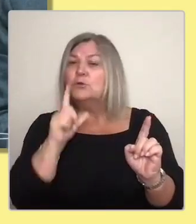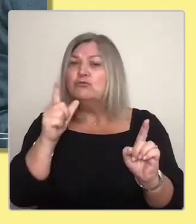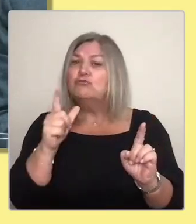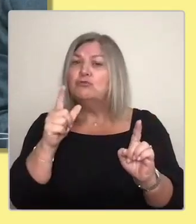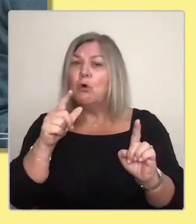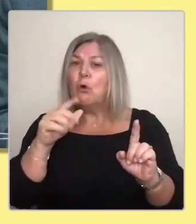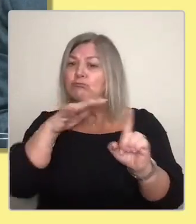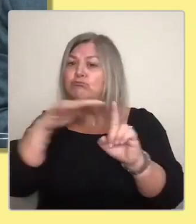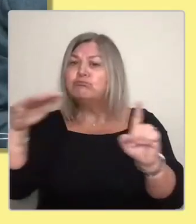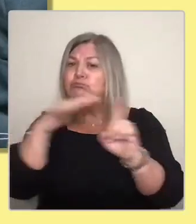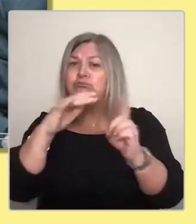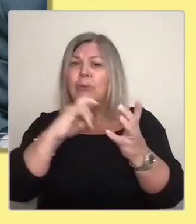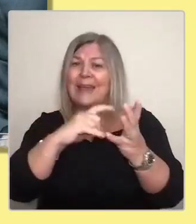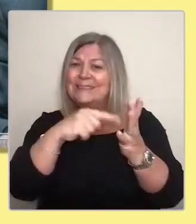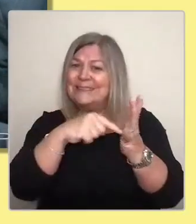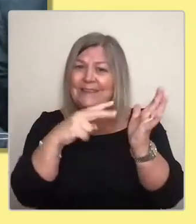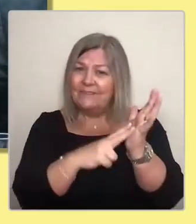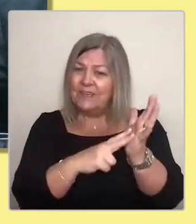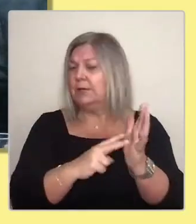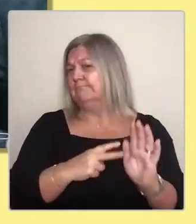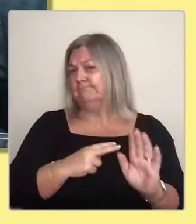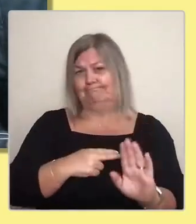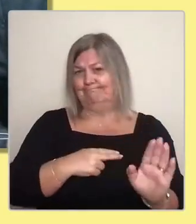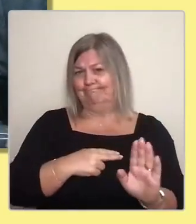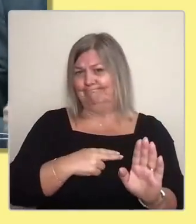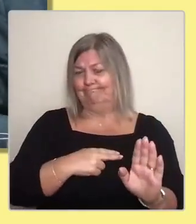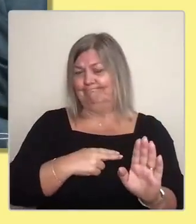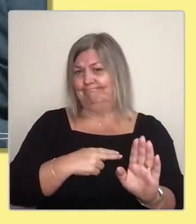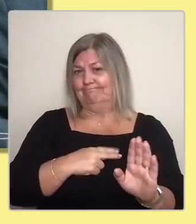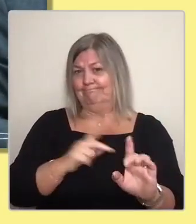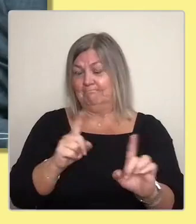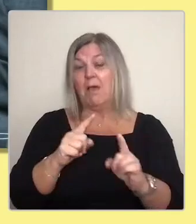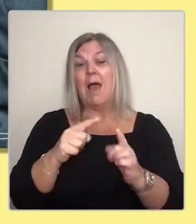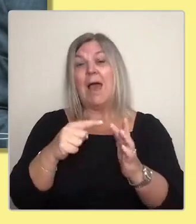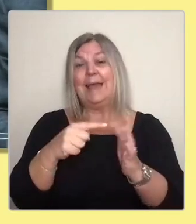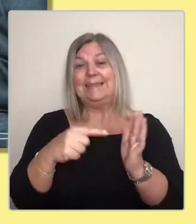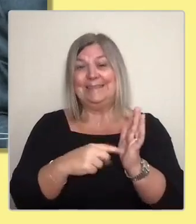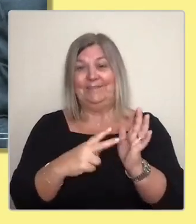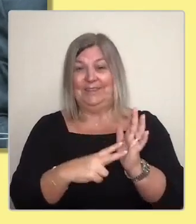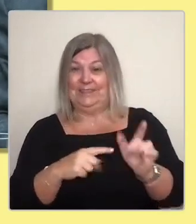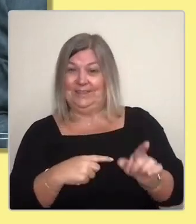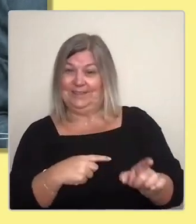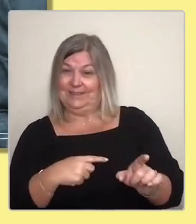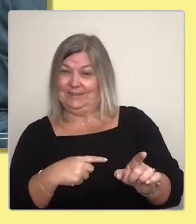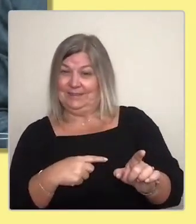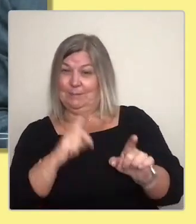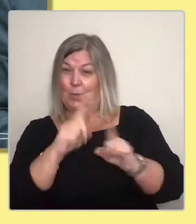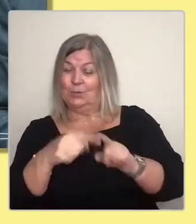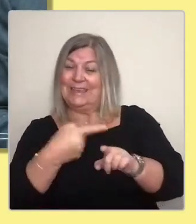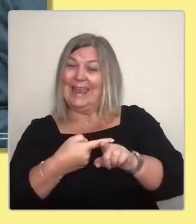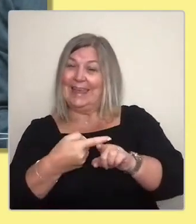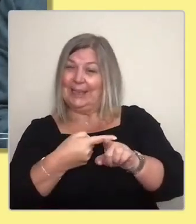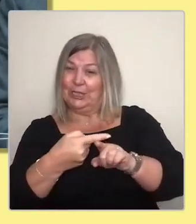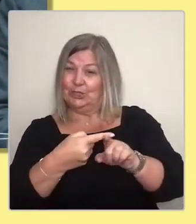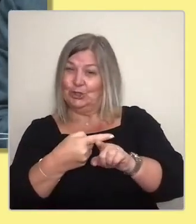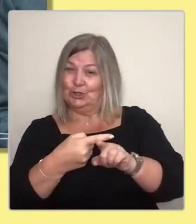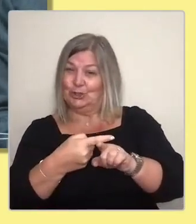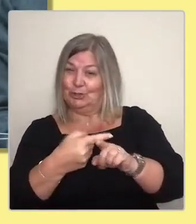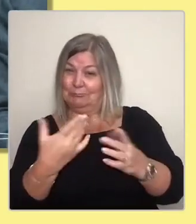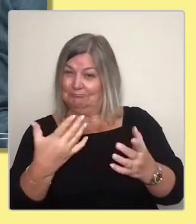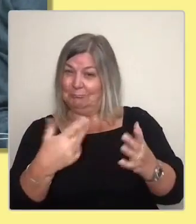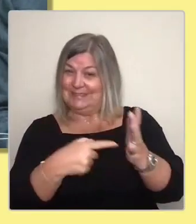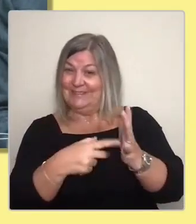receiving ITV and some English programming. So that's interesting. And then it seemed as if, by calling attention to